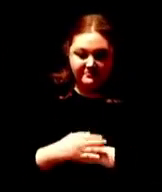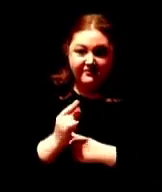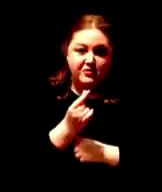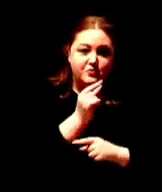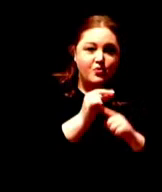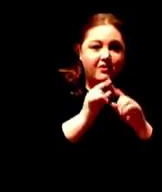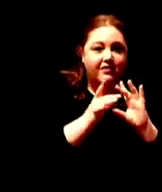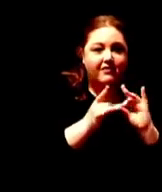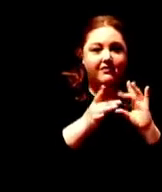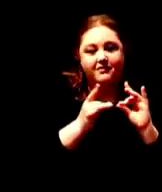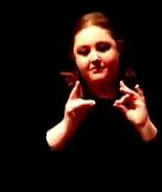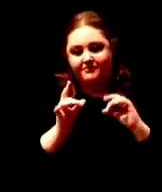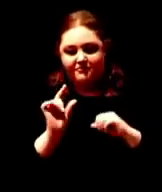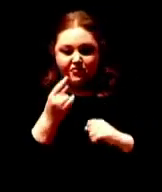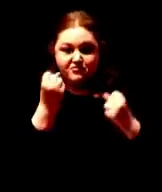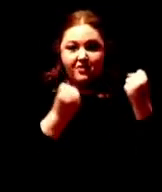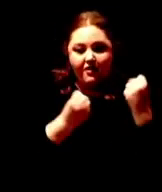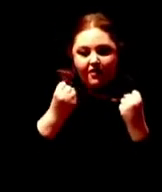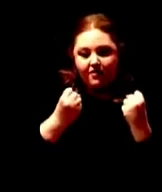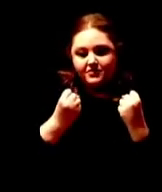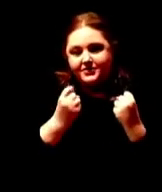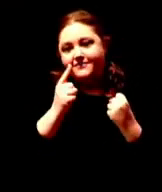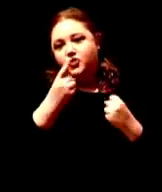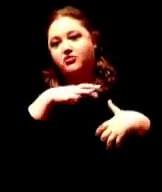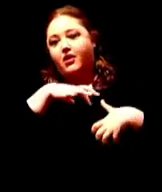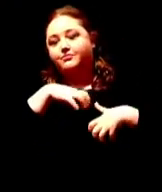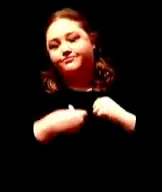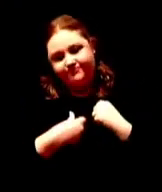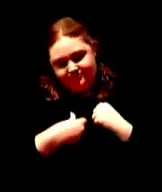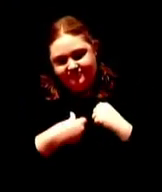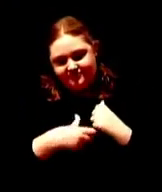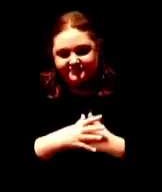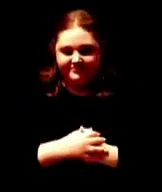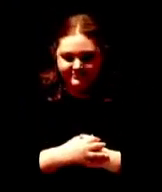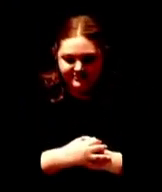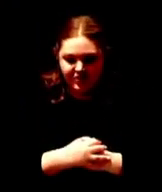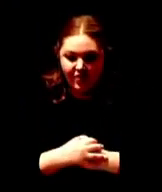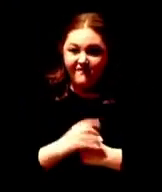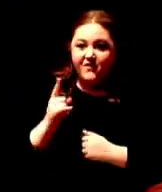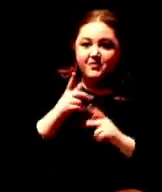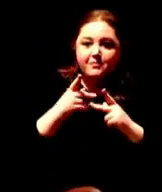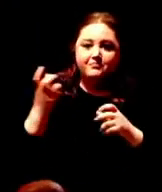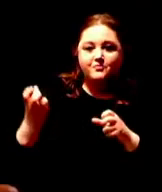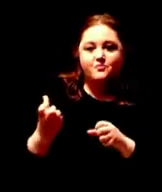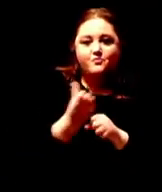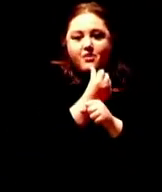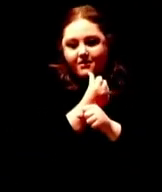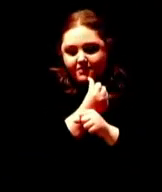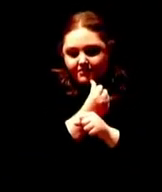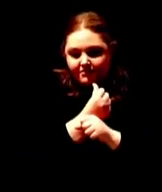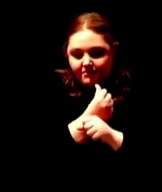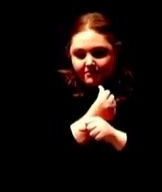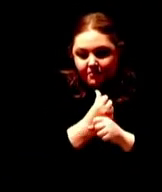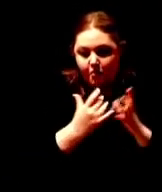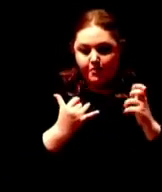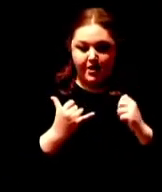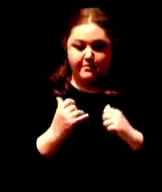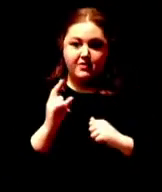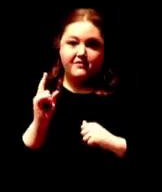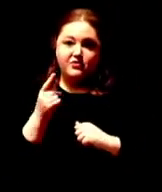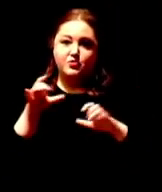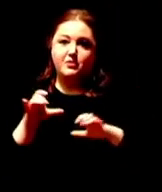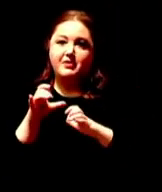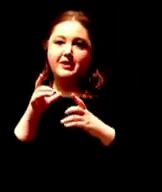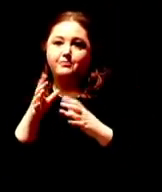words, our first cars, and even our first heartbreaks. Winning first place, or even being the first to do